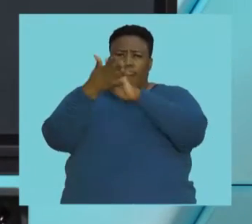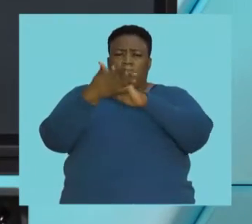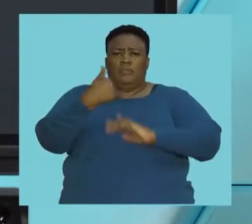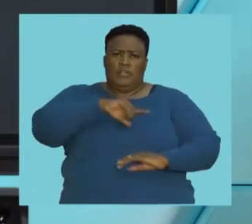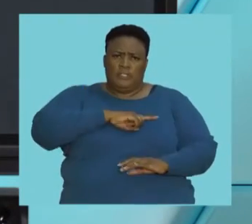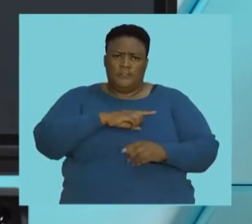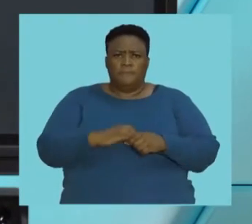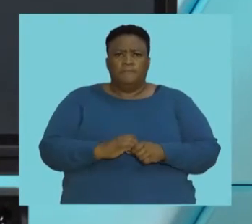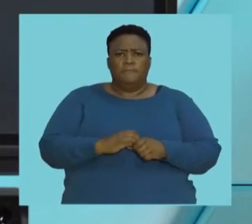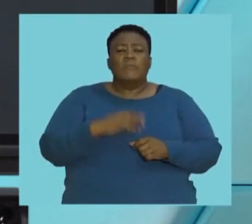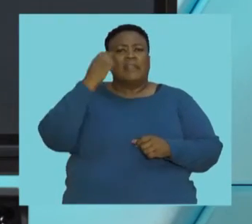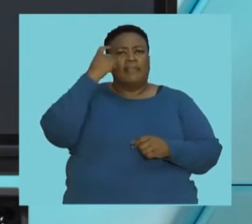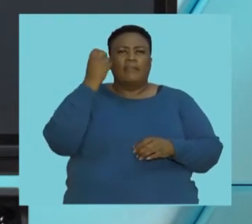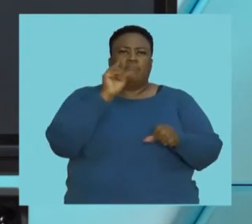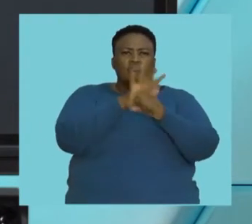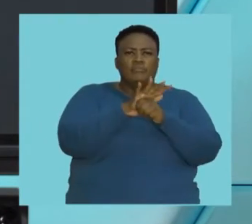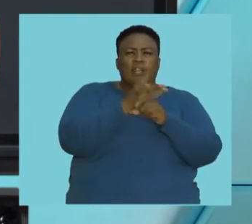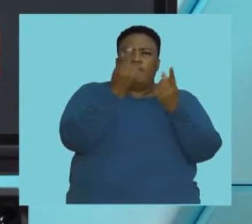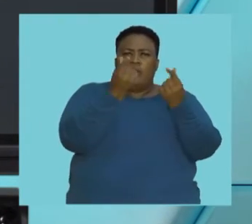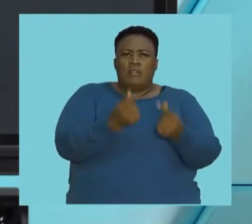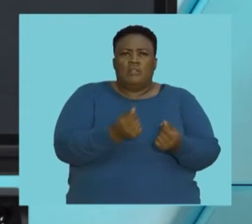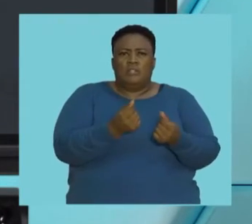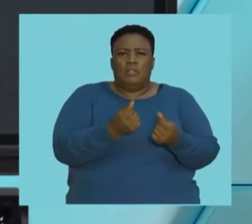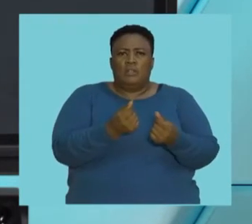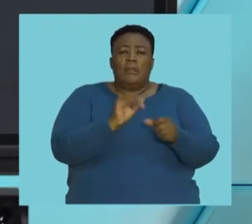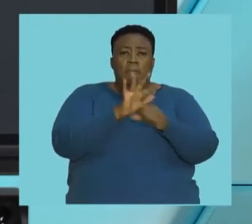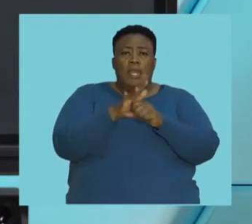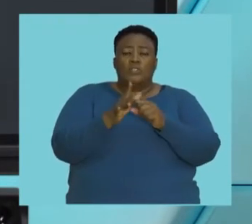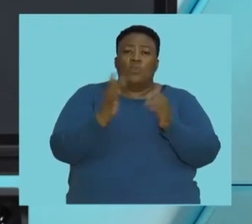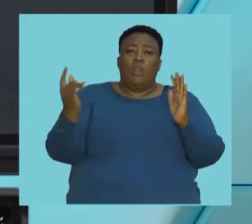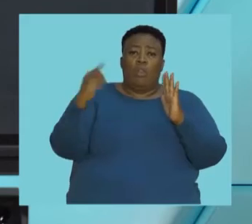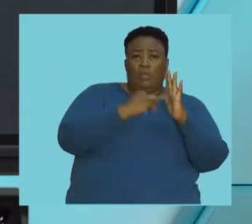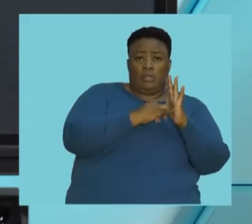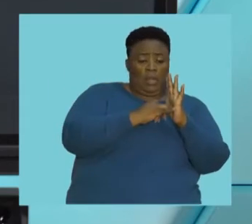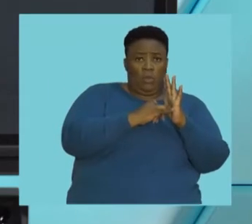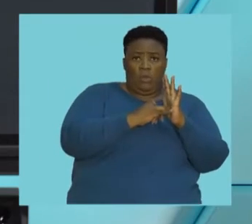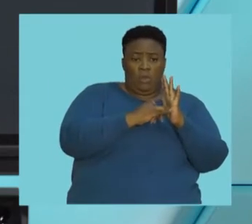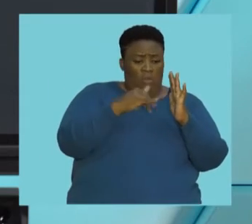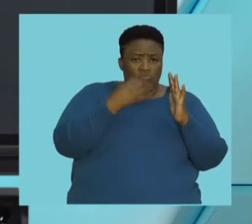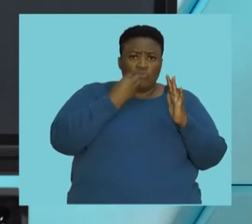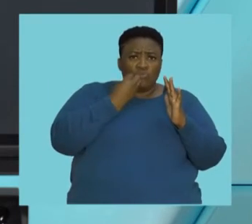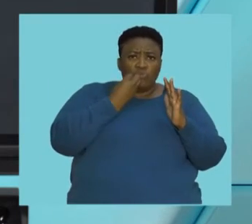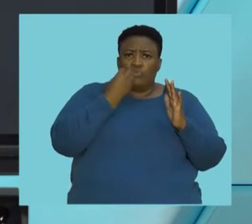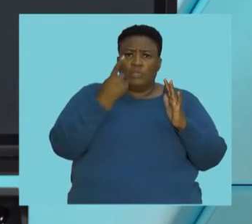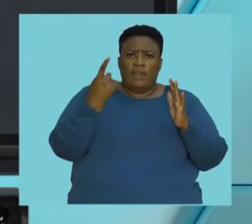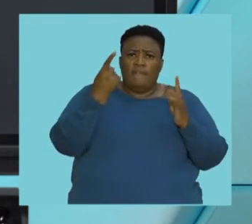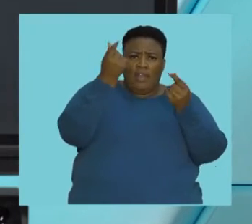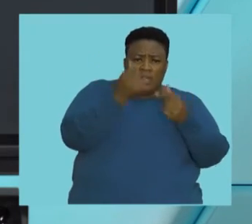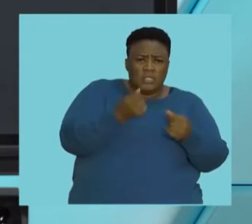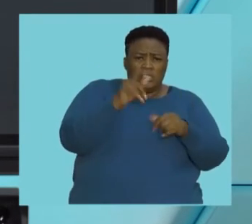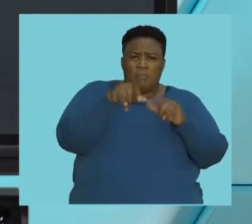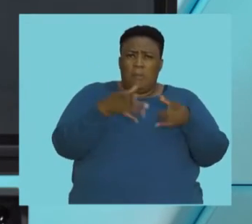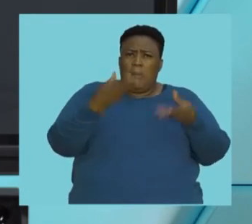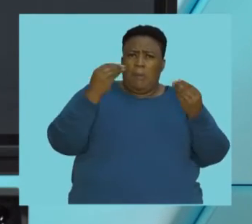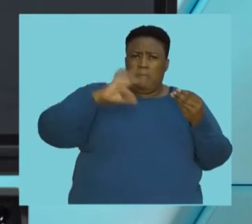us. Think about the financial impact that lockdown has had on the availability of funds and people earning